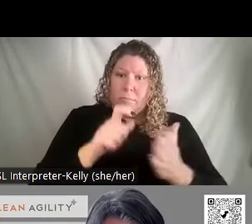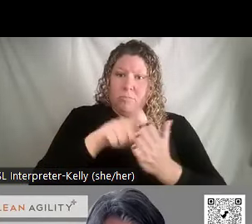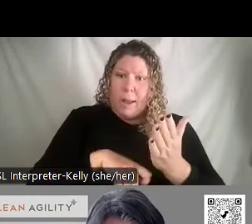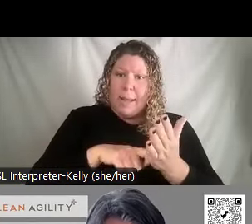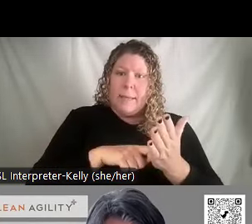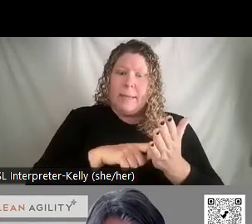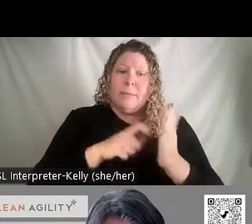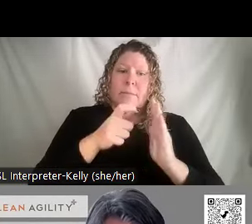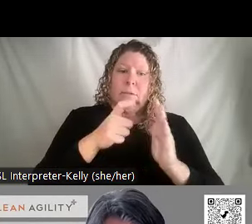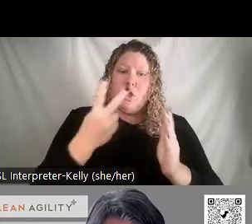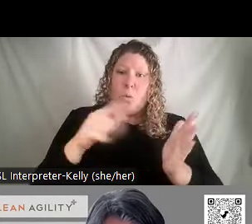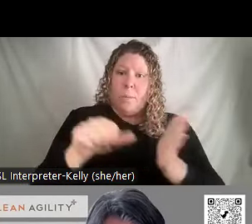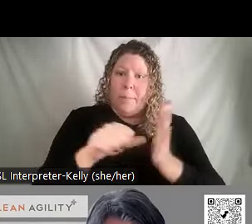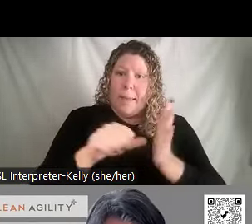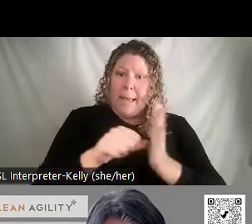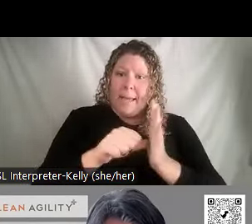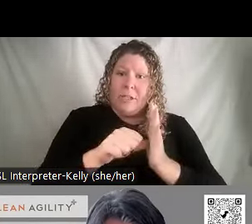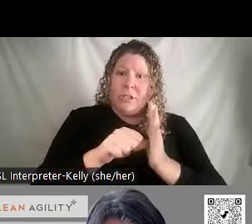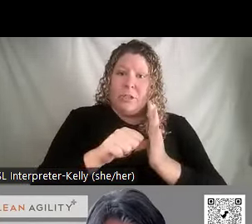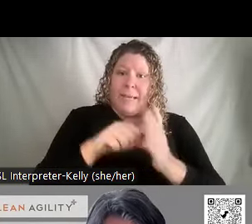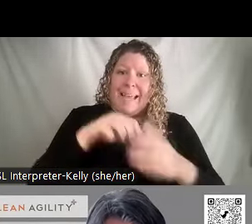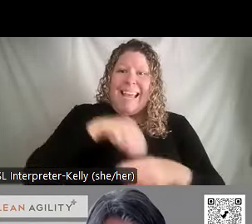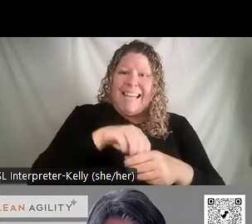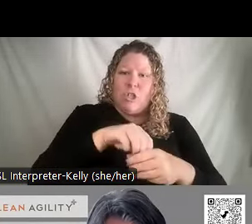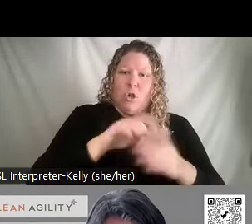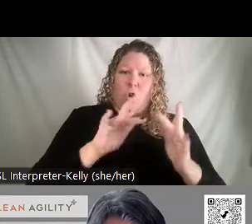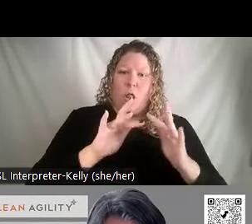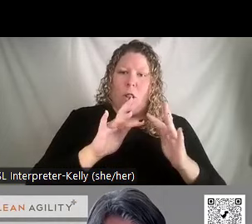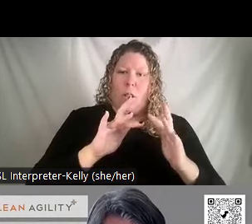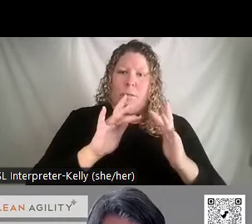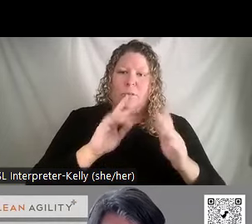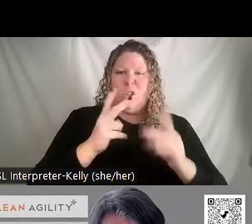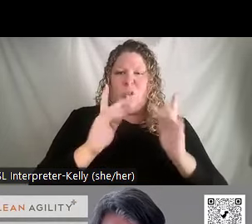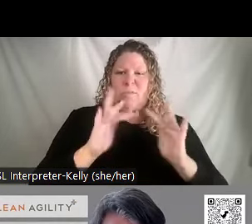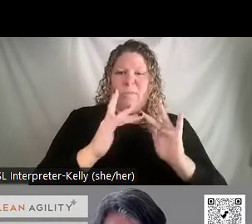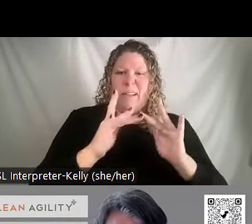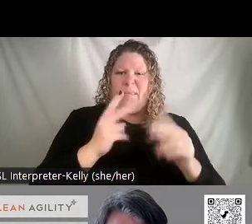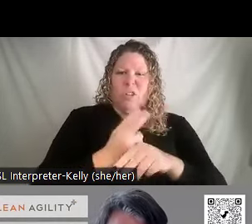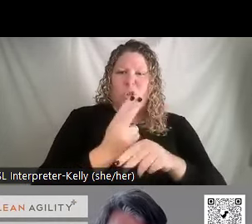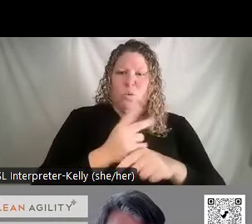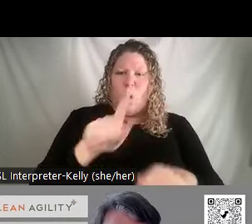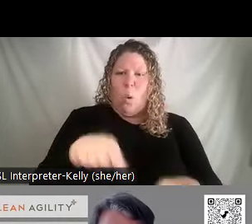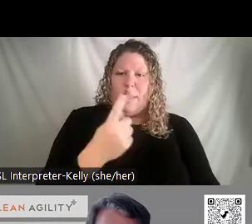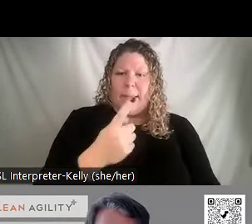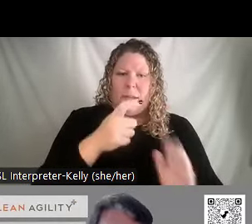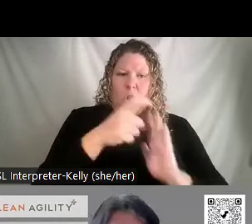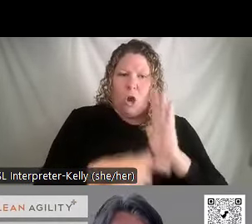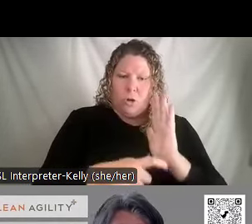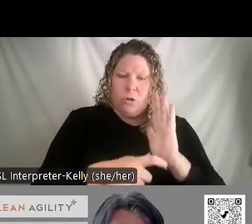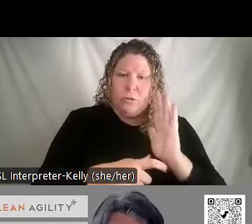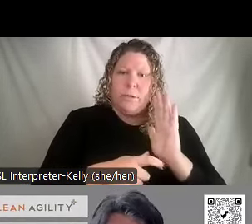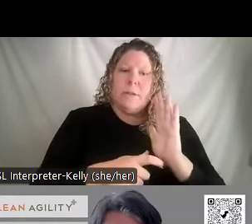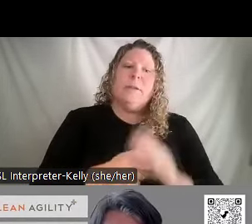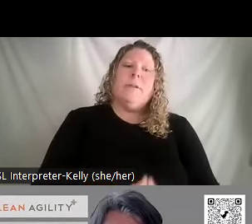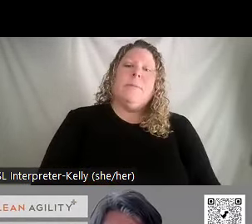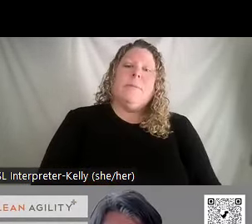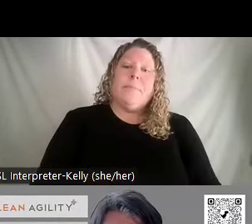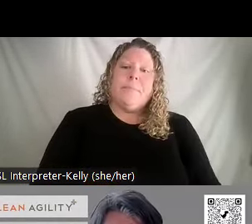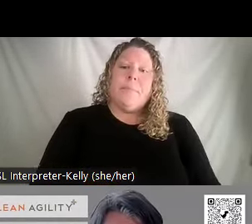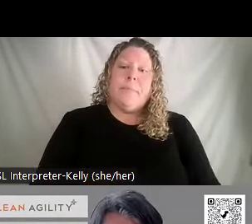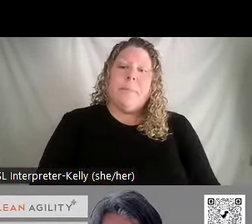a 2-page intranet article on the changes that are happening? What are the human impacts? Here's a little